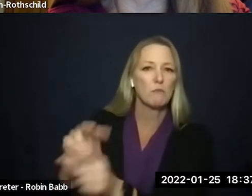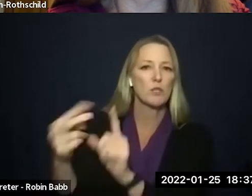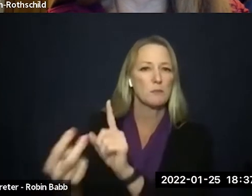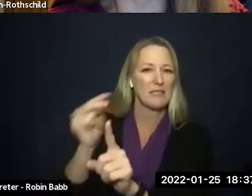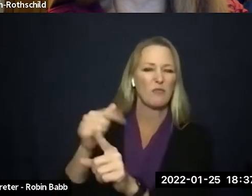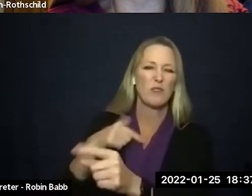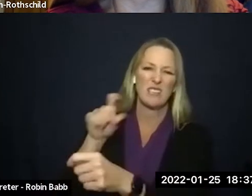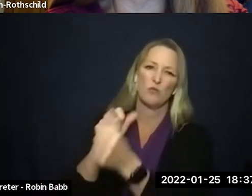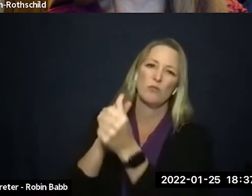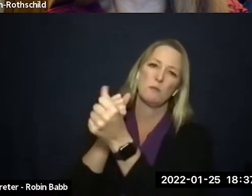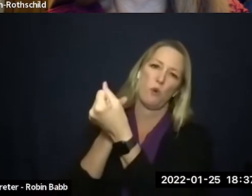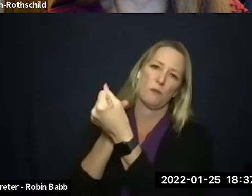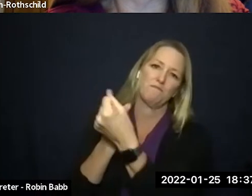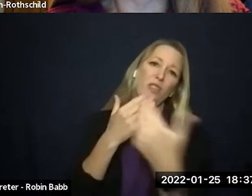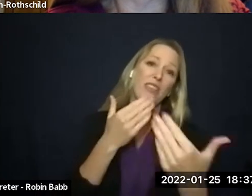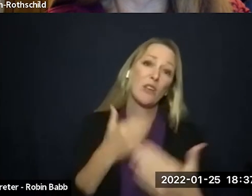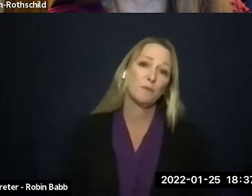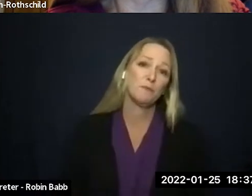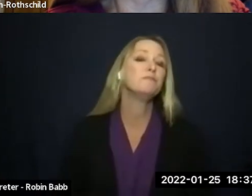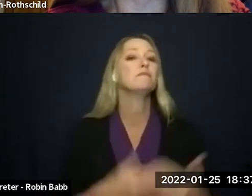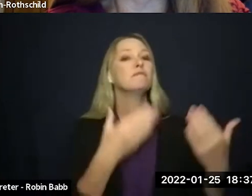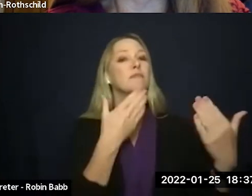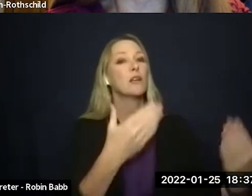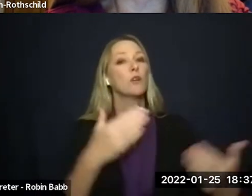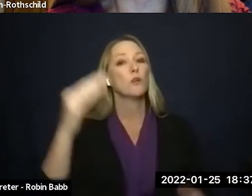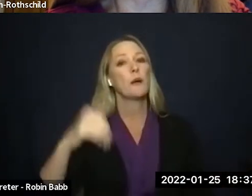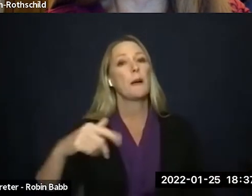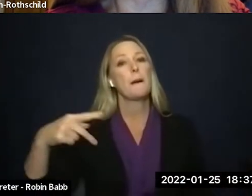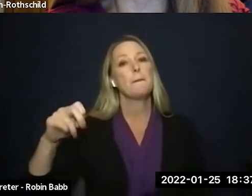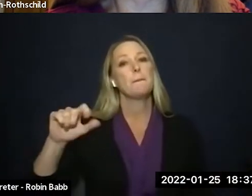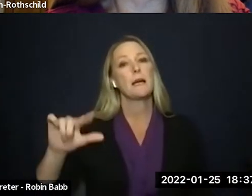thank you next speaker is peggy wilson